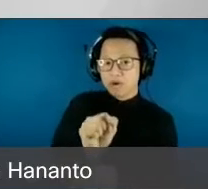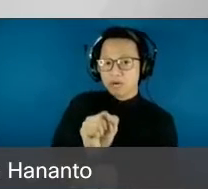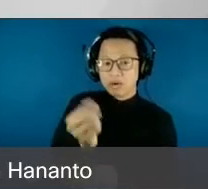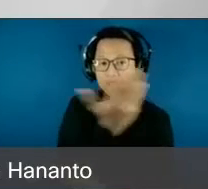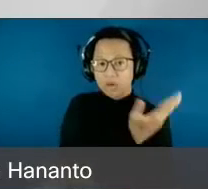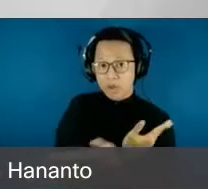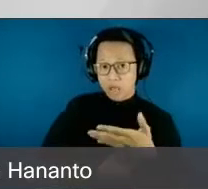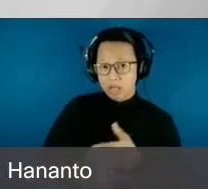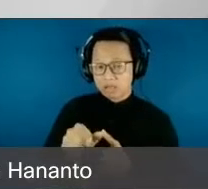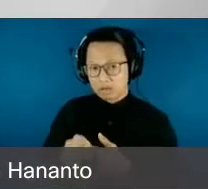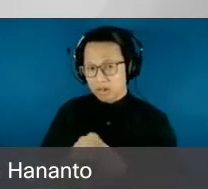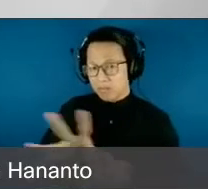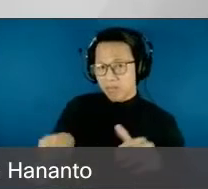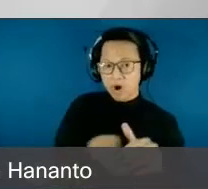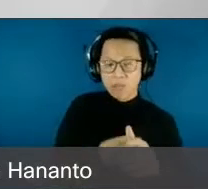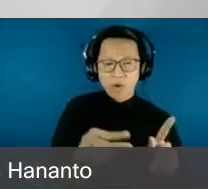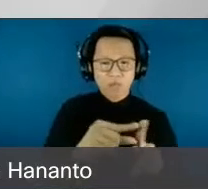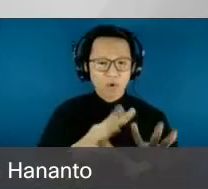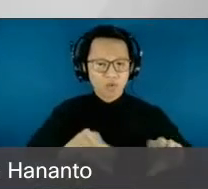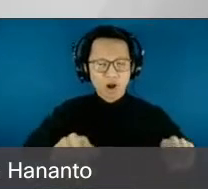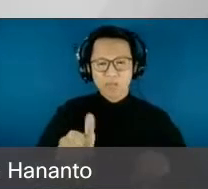dalam operations factory mereka